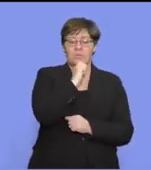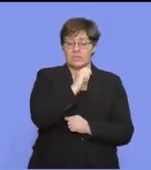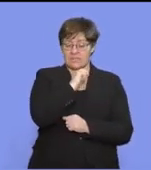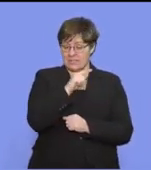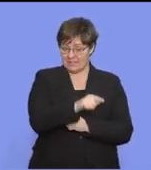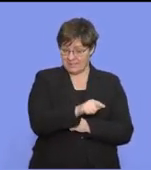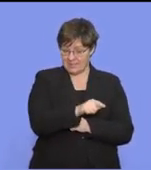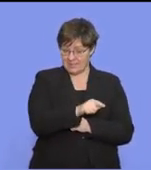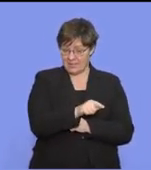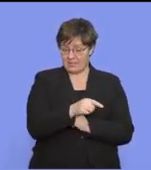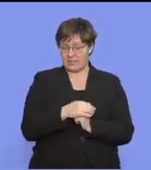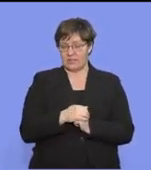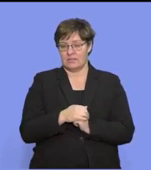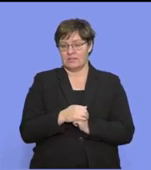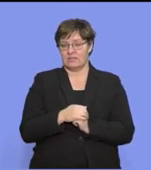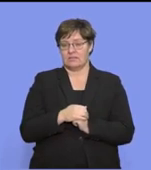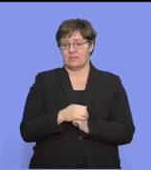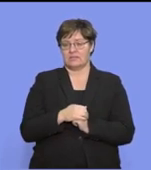used,